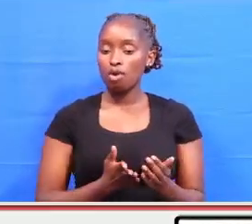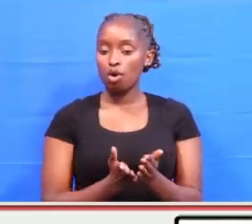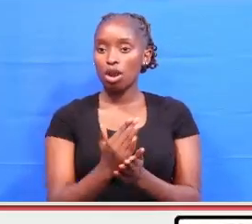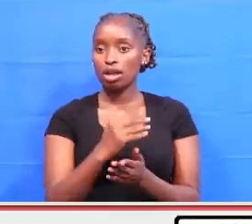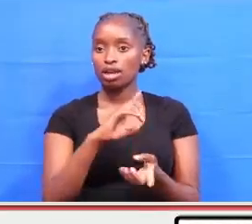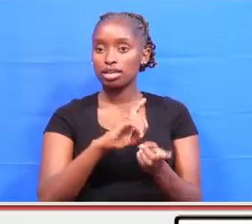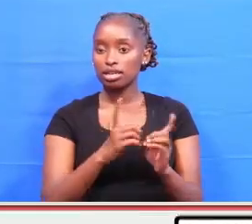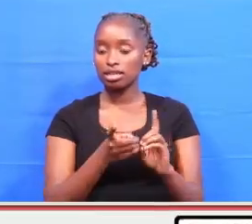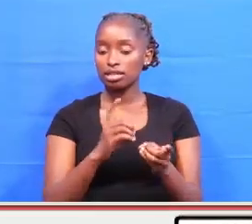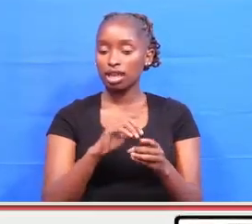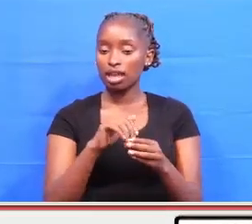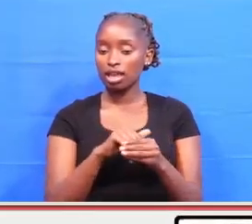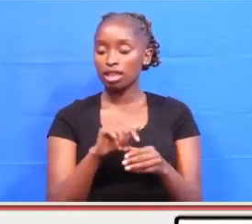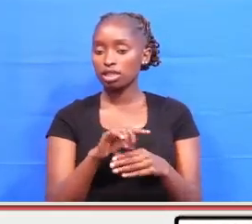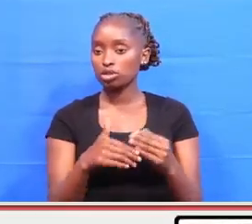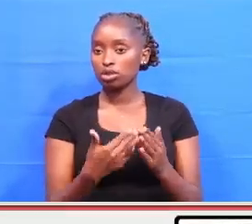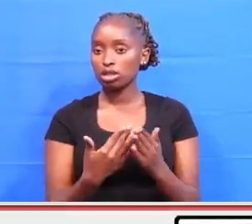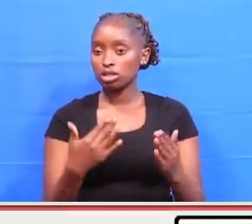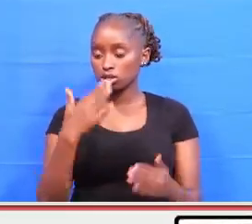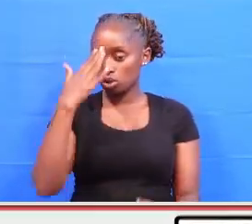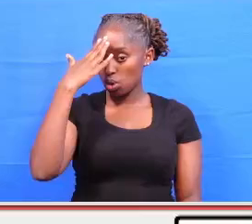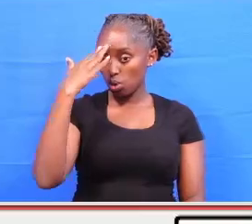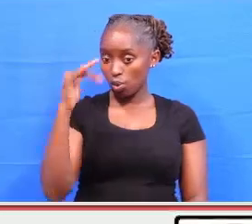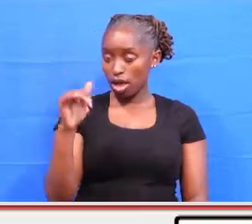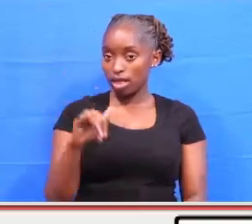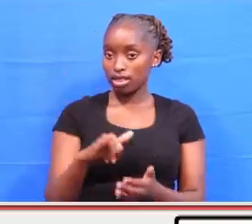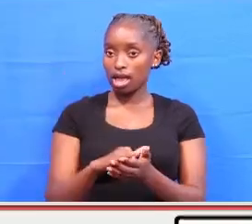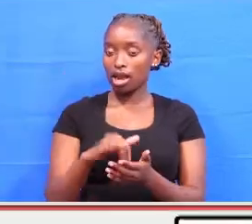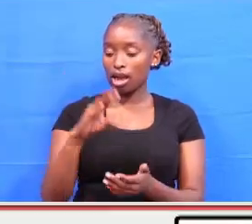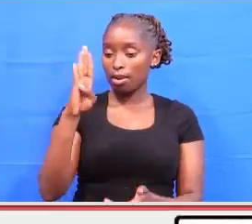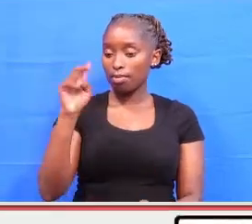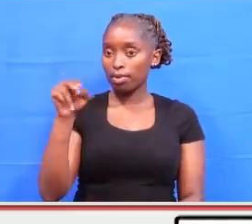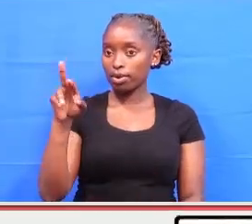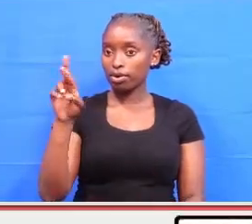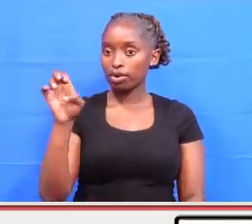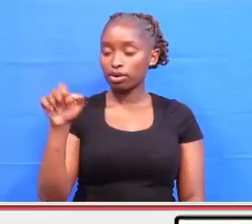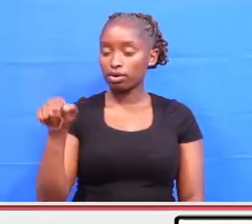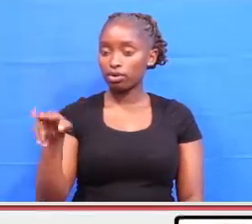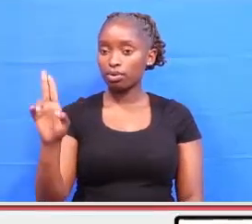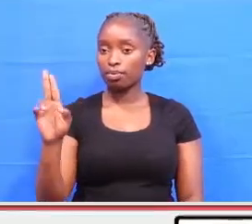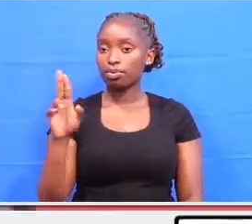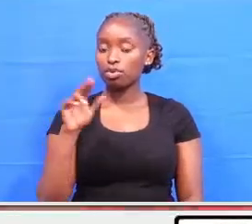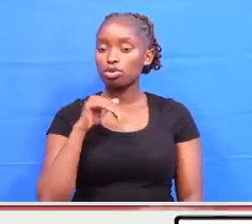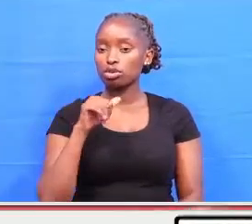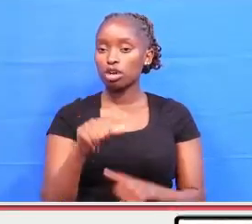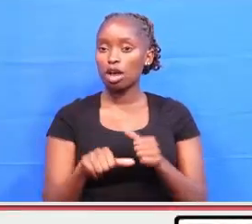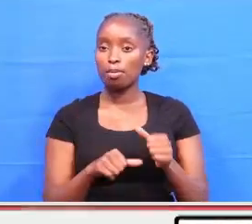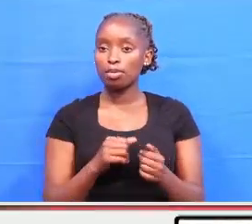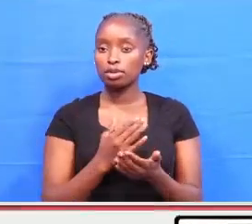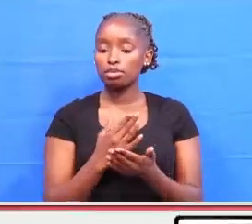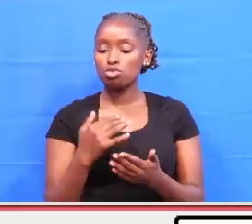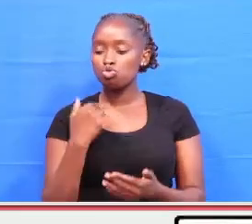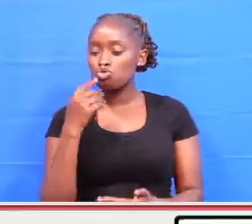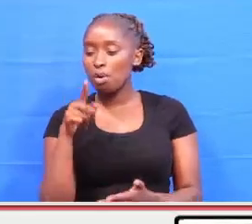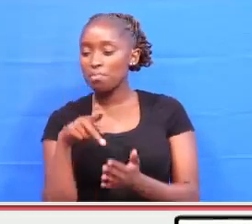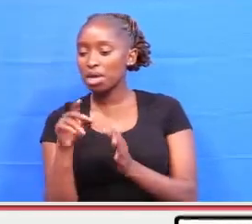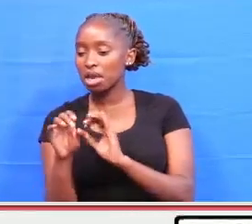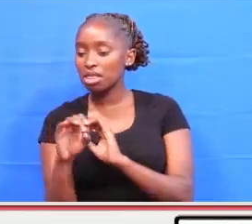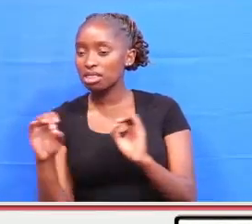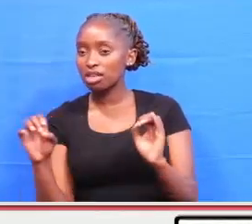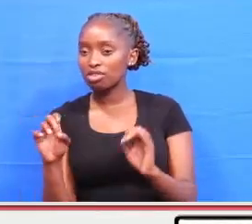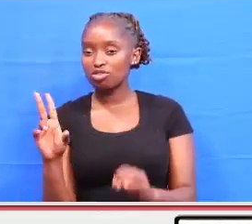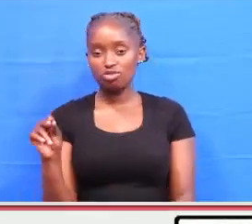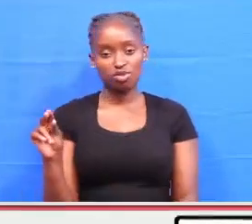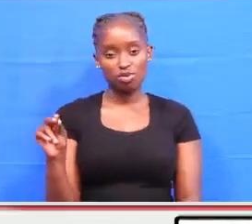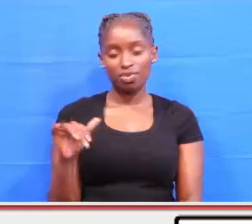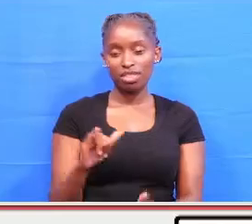good payment. Because the credit bureau is not just about blacklisting, identifying who is not paying. That's not the